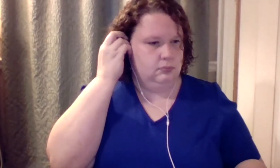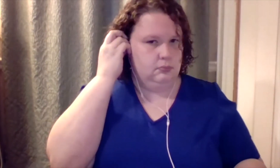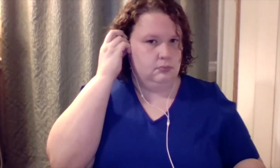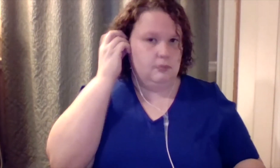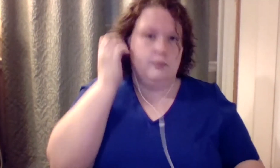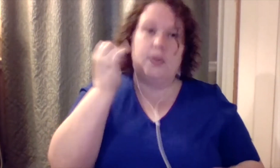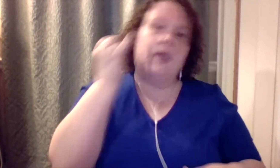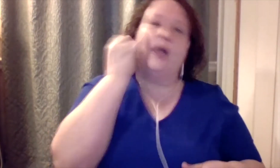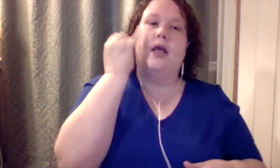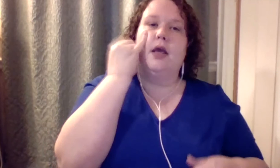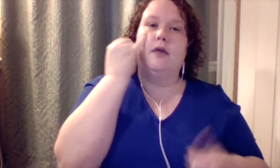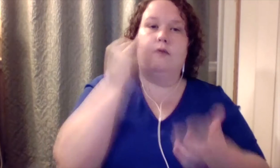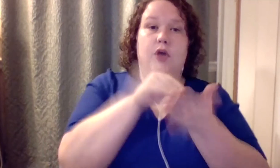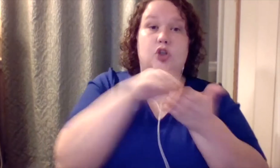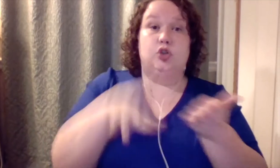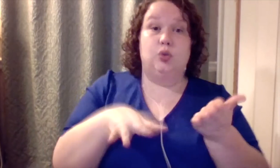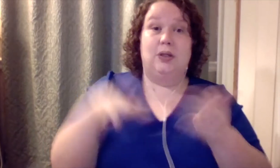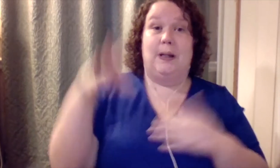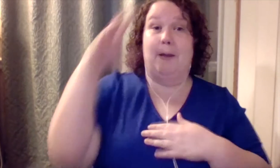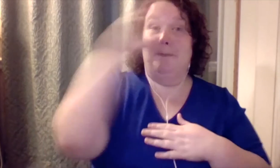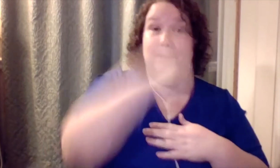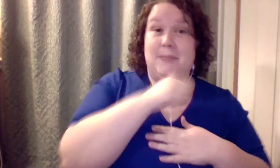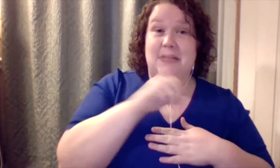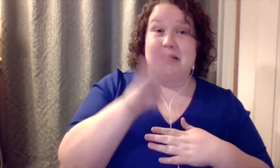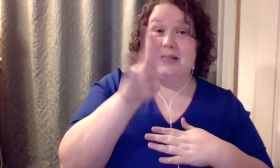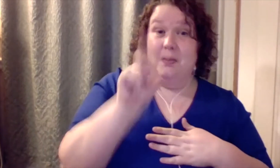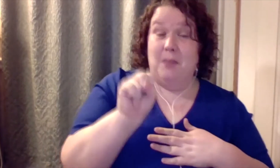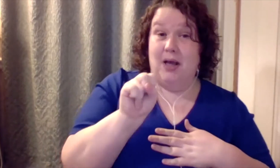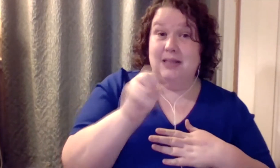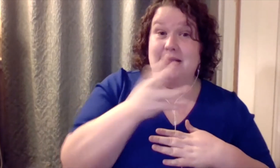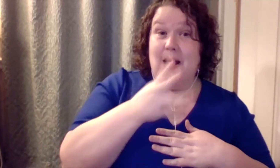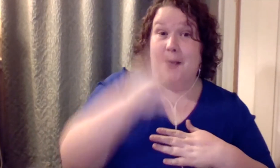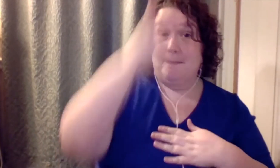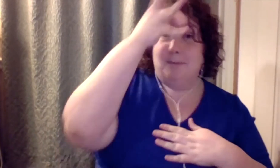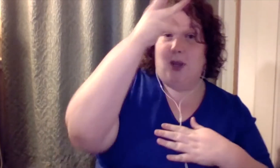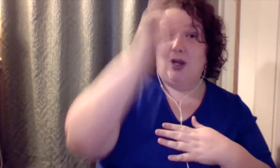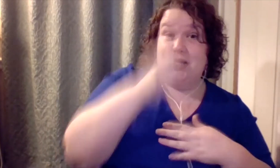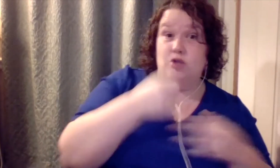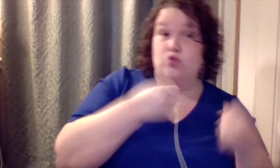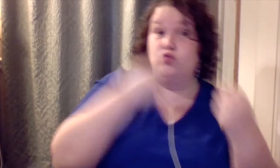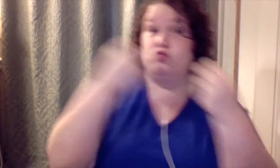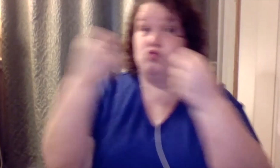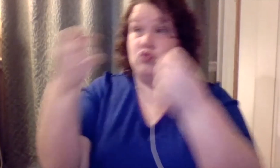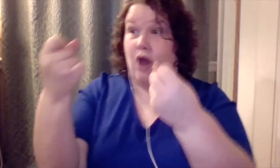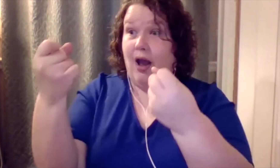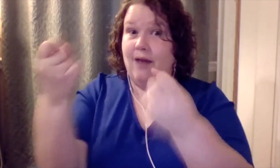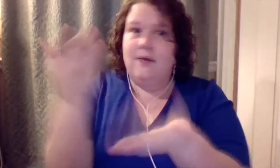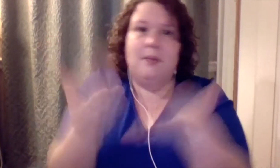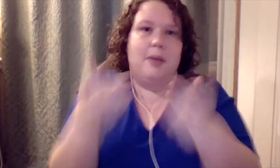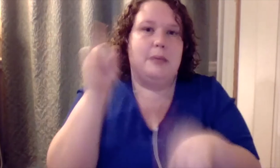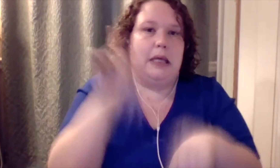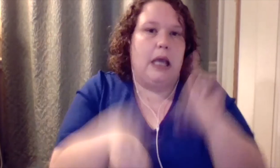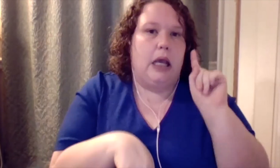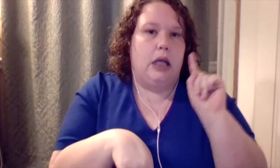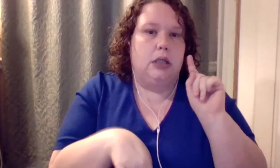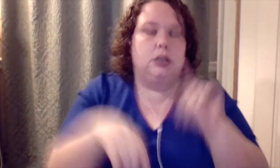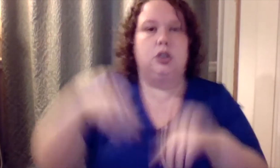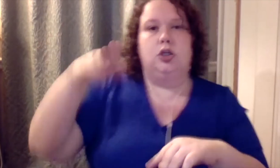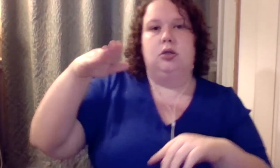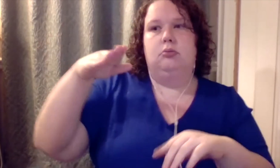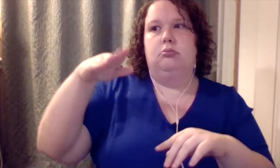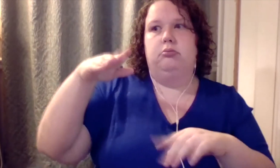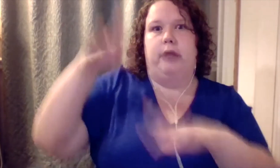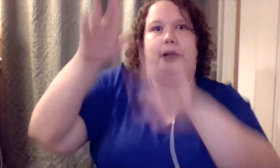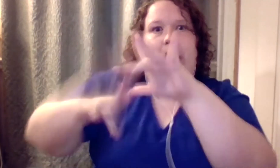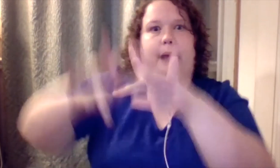has to drive them across town or further, that might not happen, and they might be truant more often. And that brings a whole nother host of issues. And then they can't get to PTA